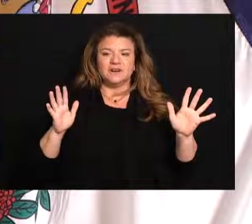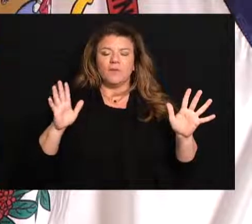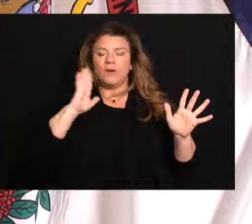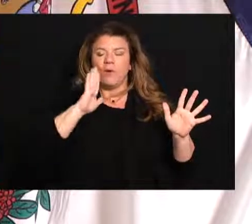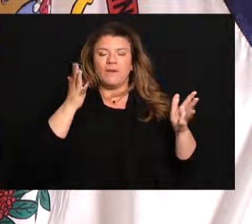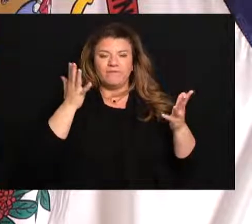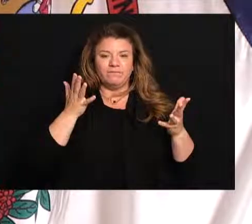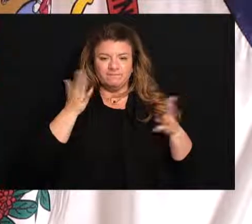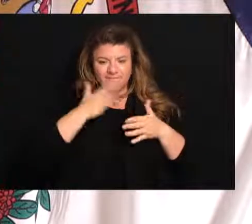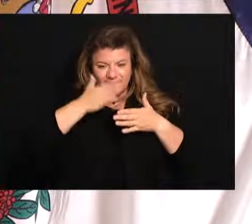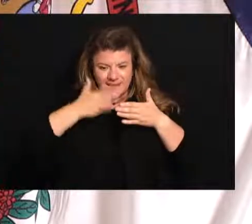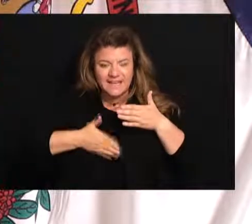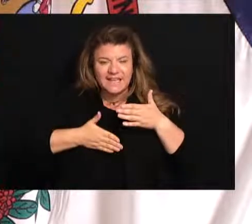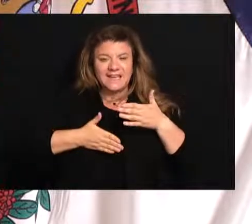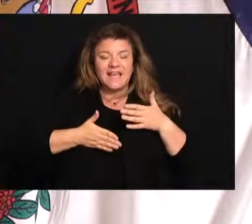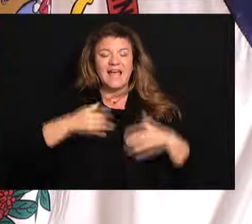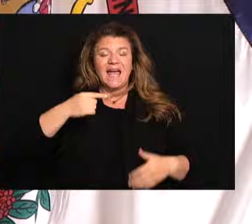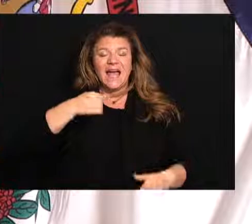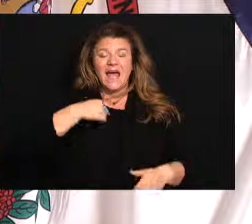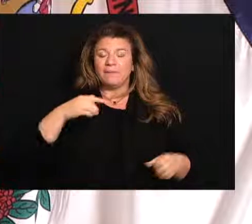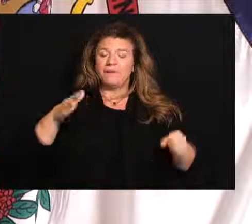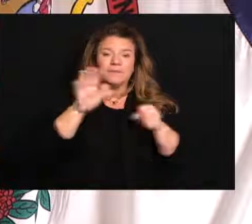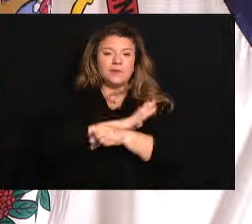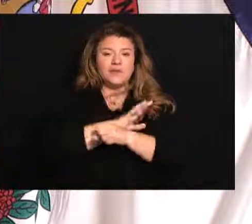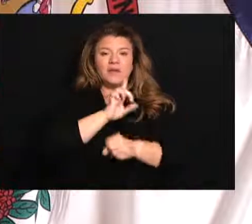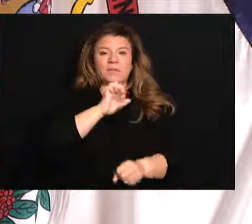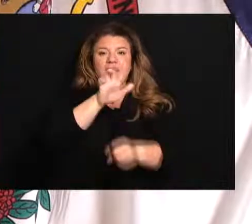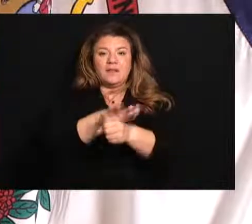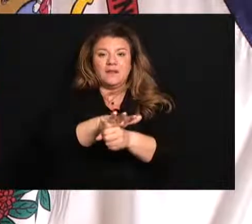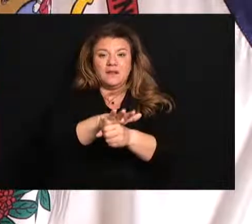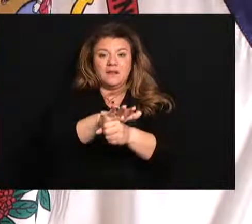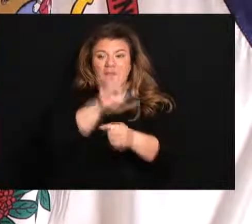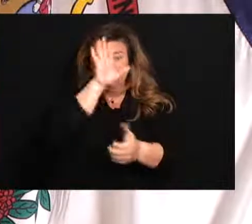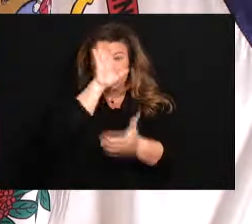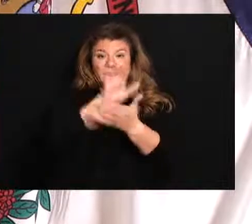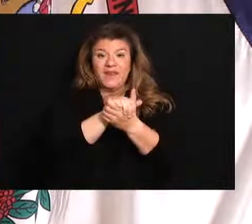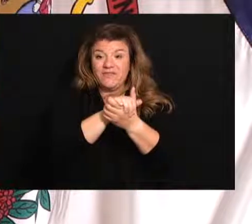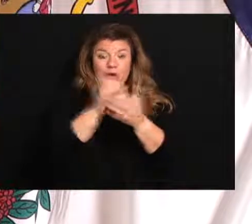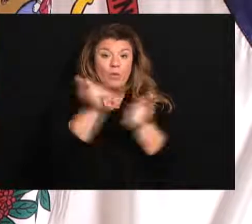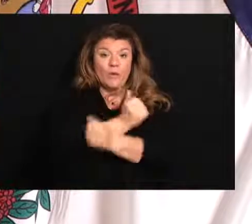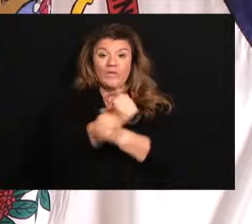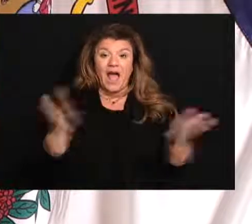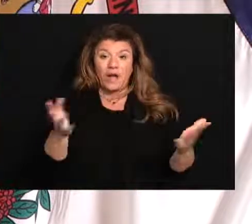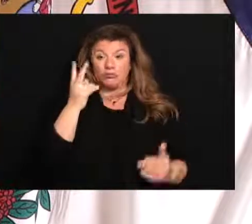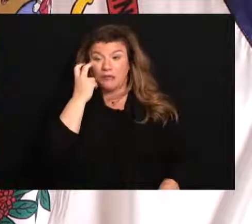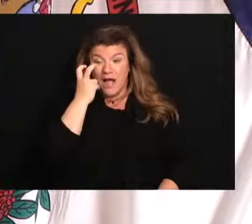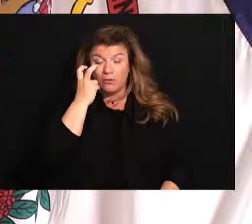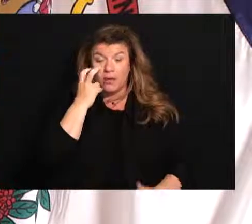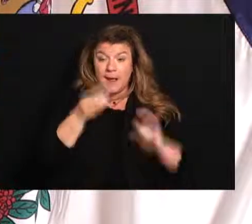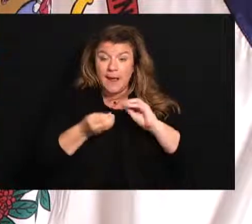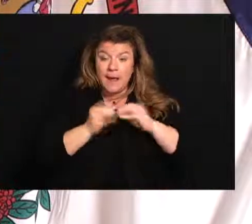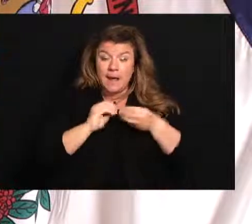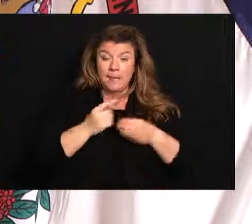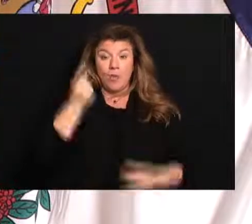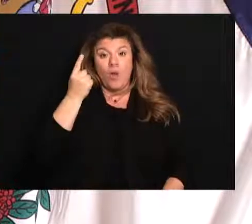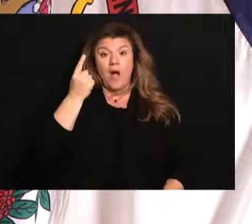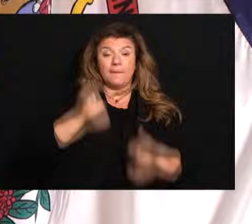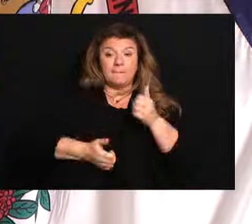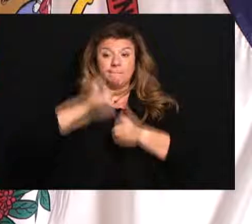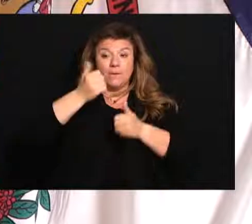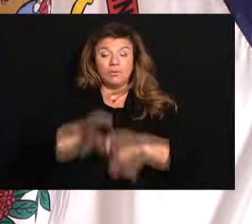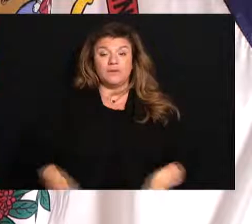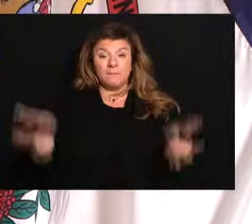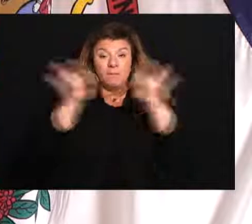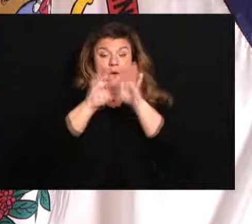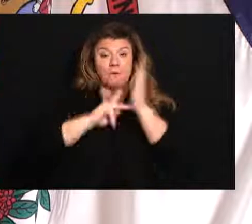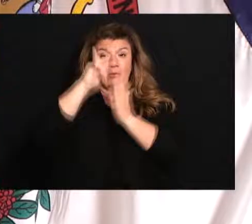thing done. I am totally committed to believing without any doubt the number one most important project in